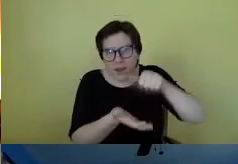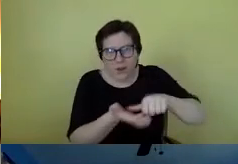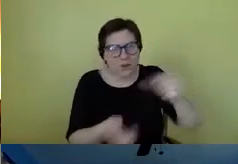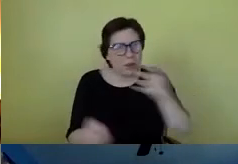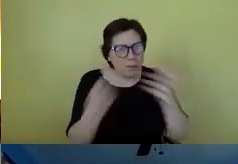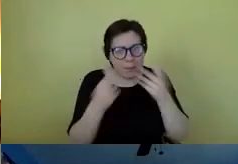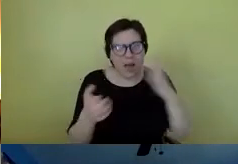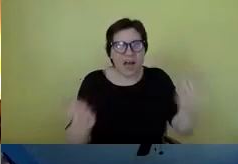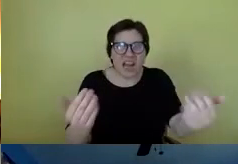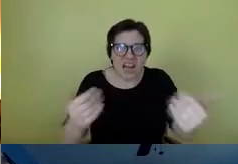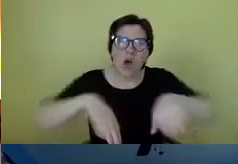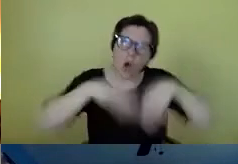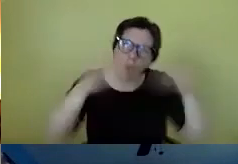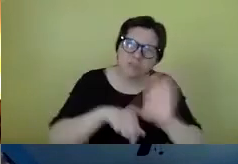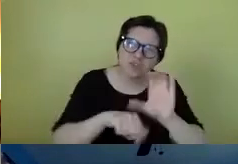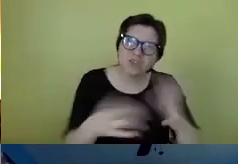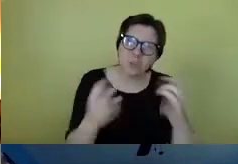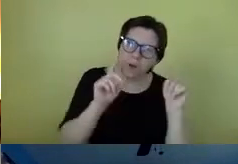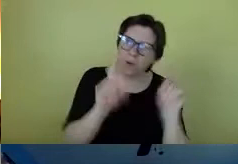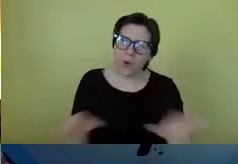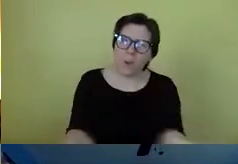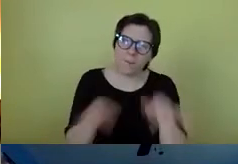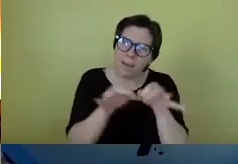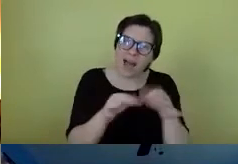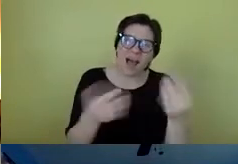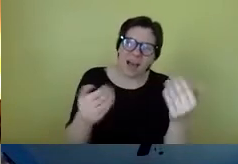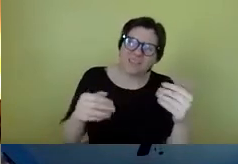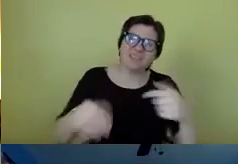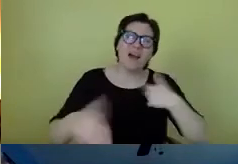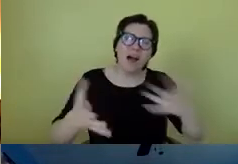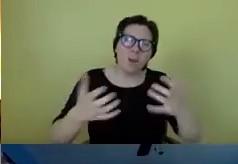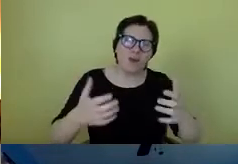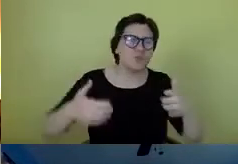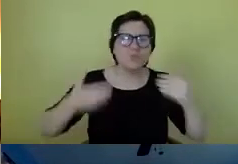up. Let us come to Mass. Let us take a chance.